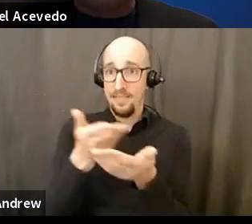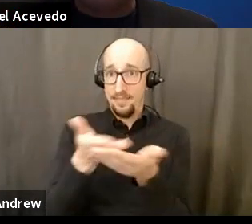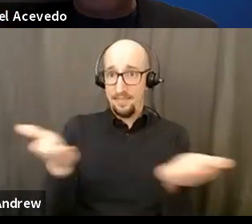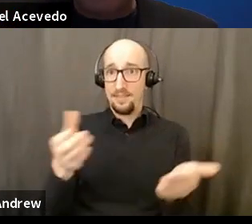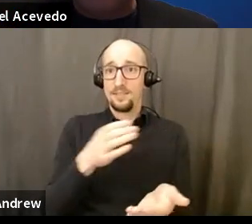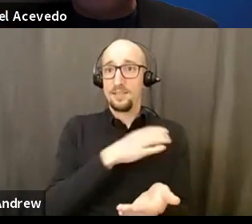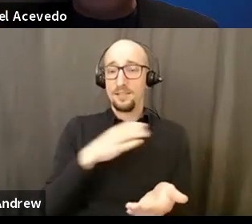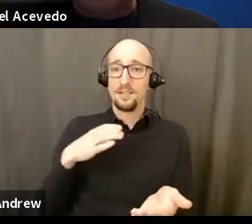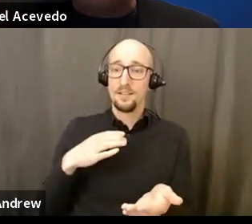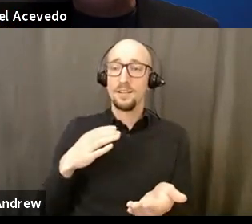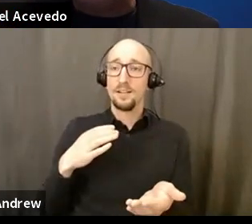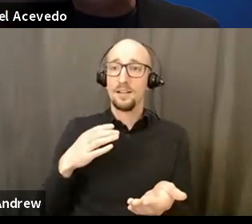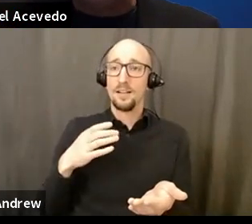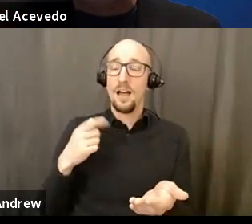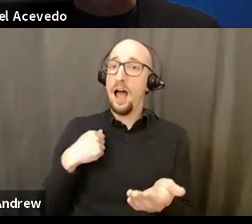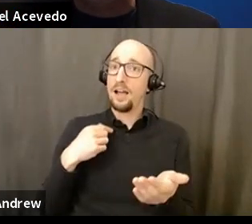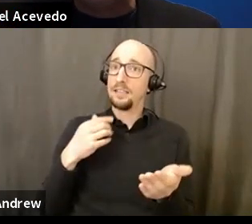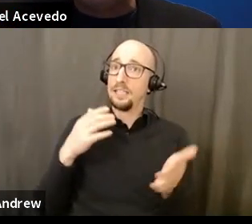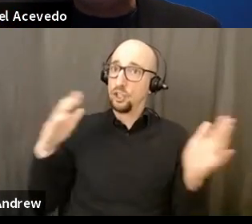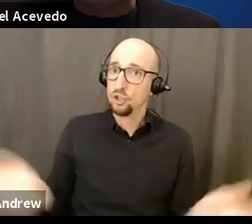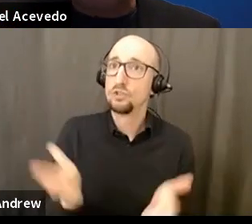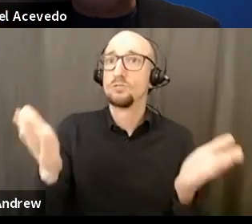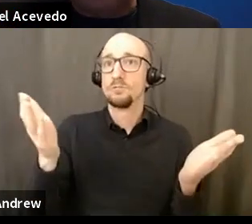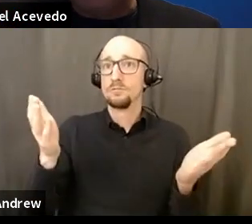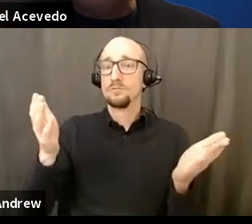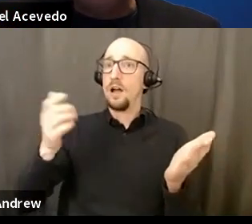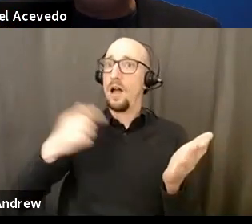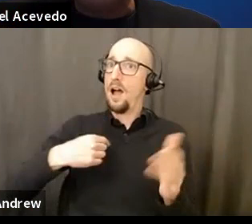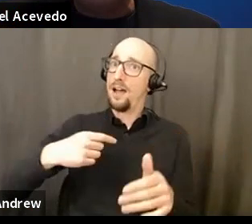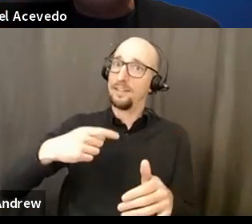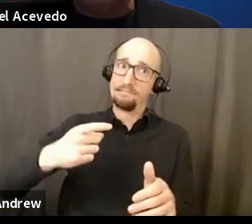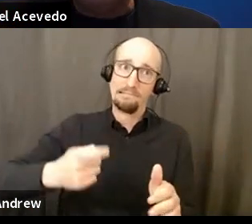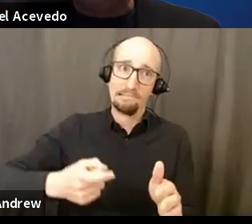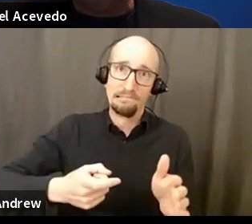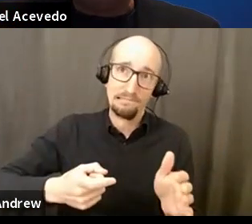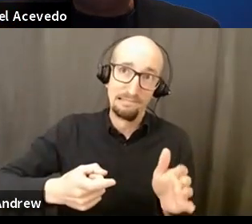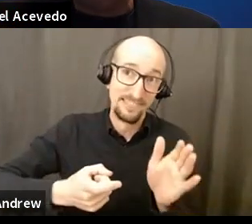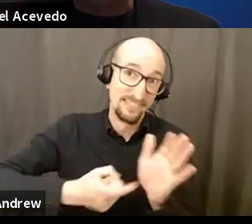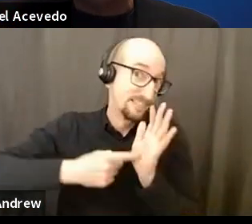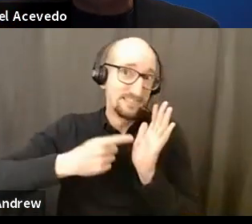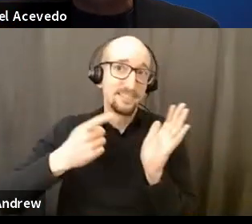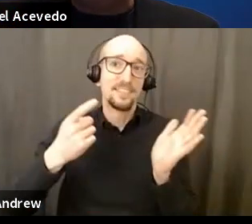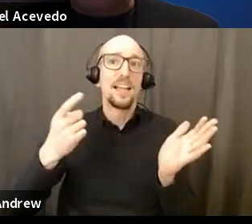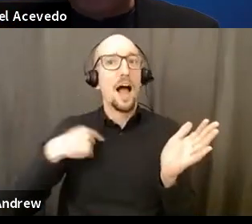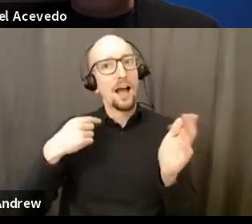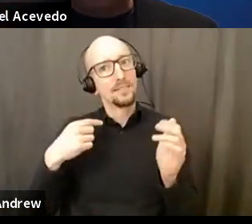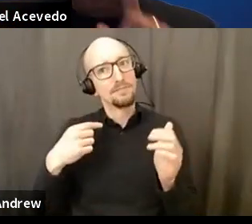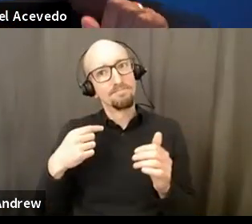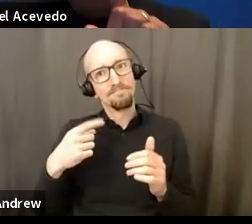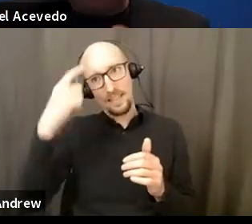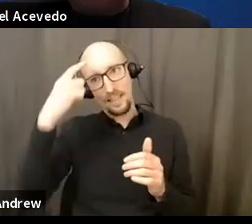my verbs only are going to get more intense from that point on, that we